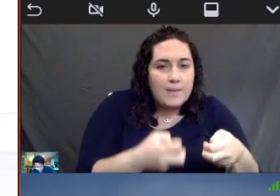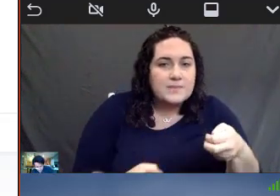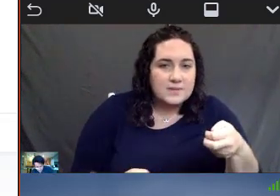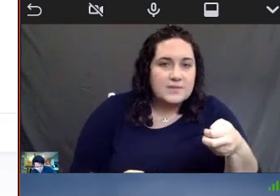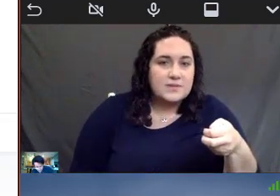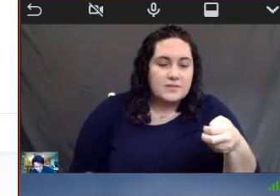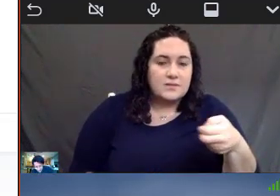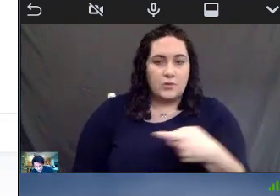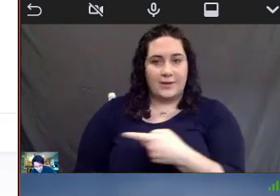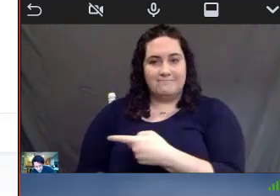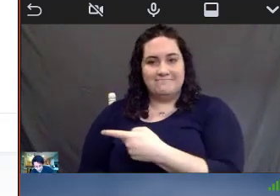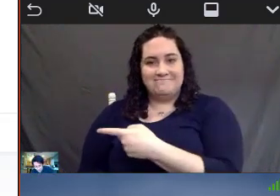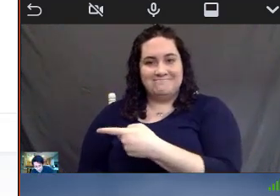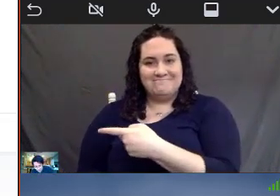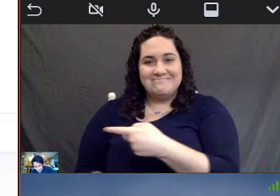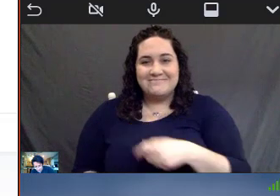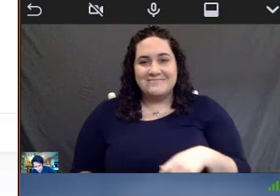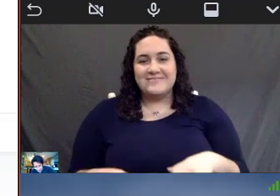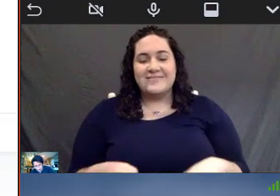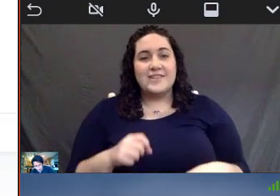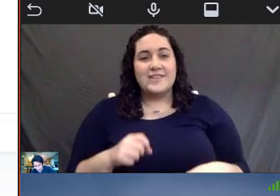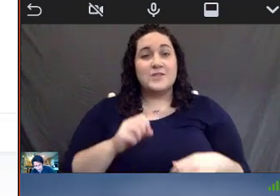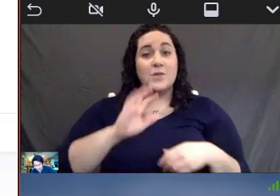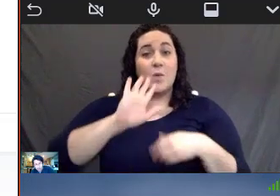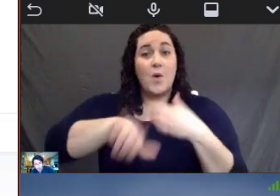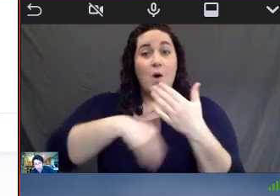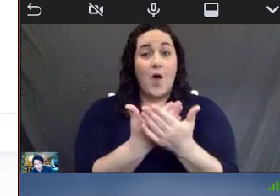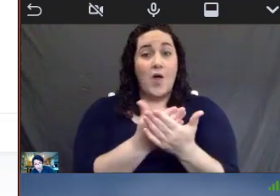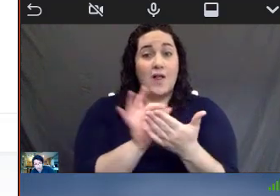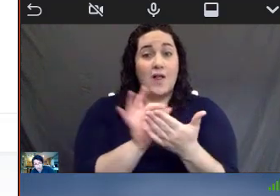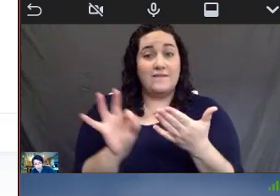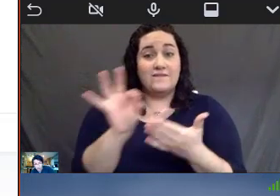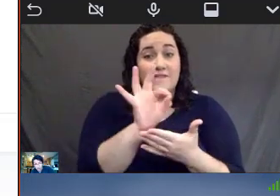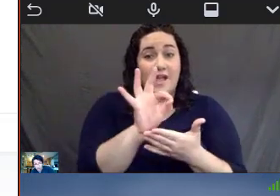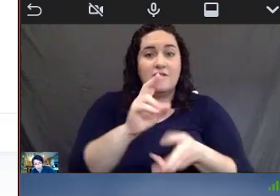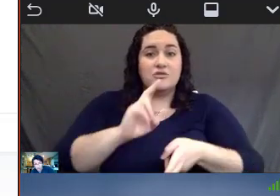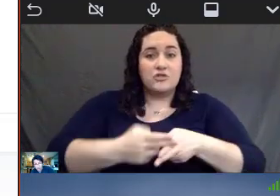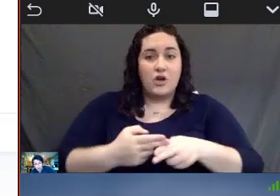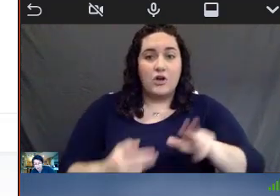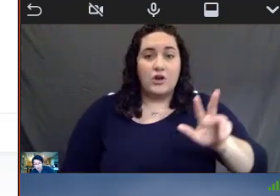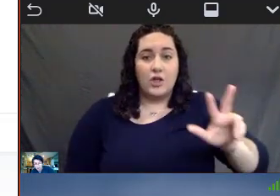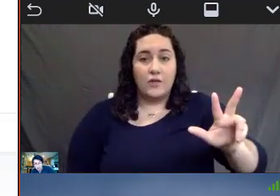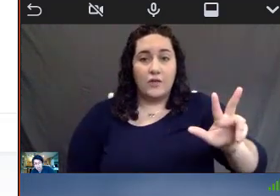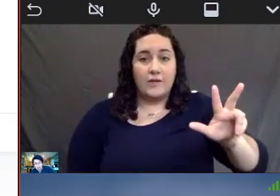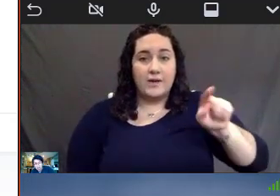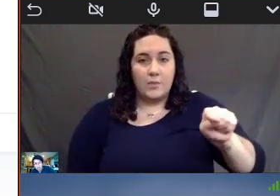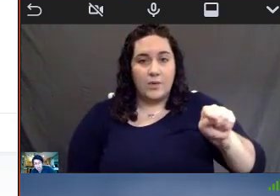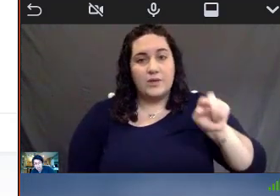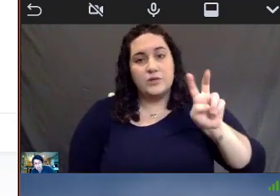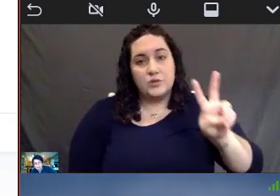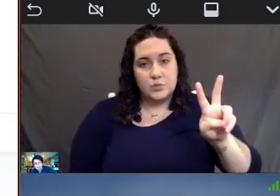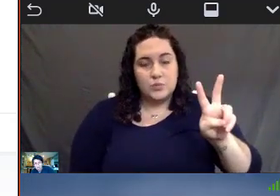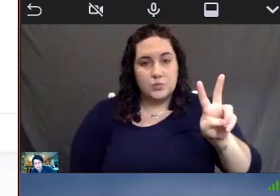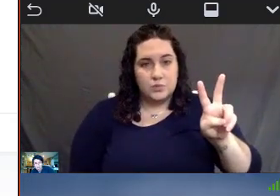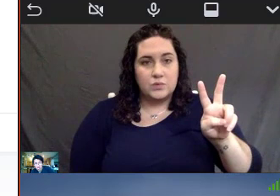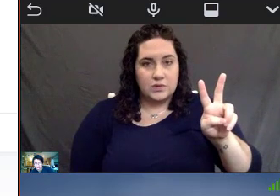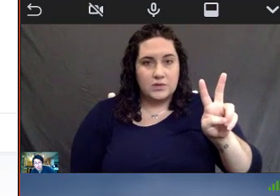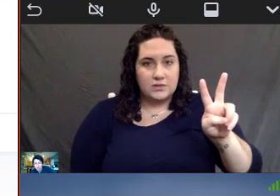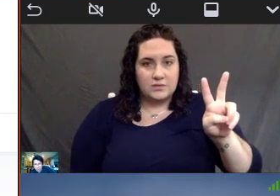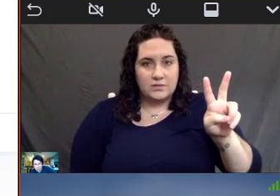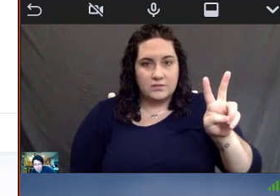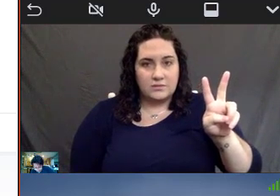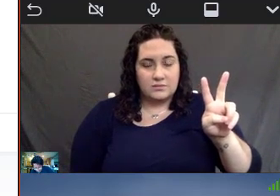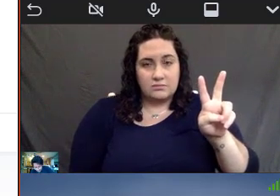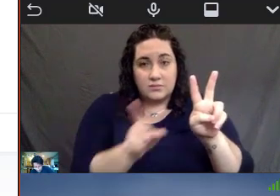of these files, so they're named 3.2, because in this case it's section 3.2 or submodule 3.2. The first thing is the